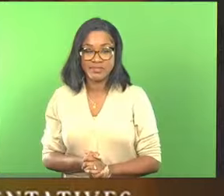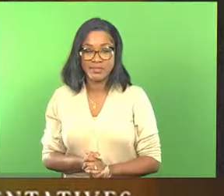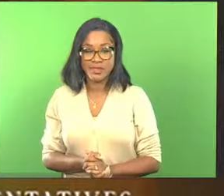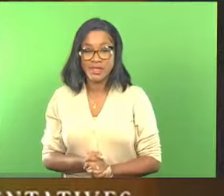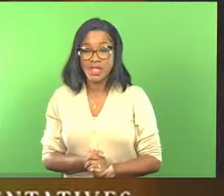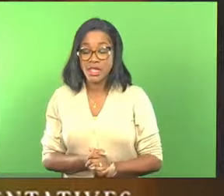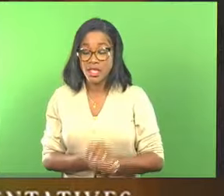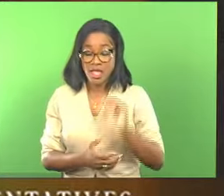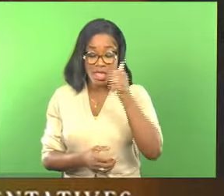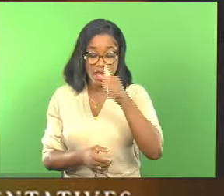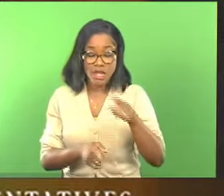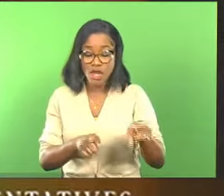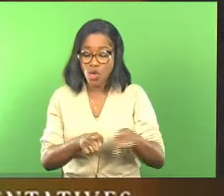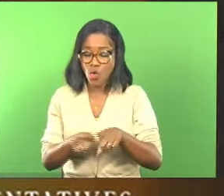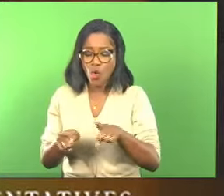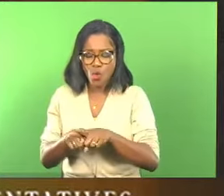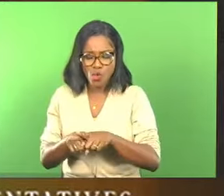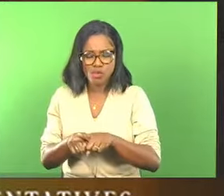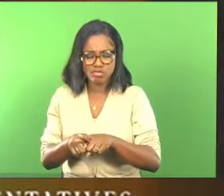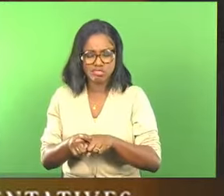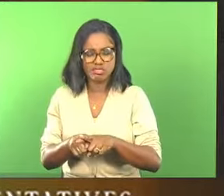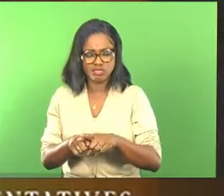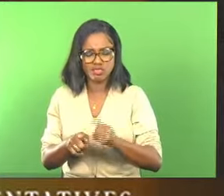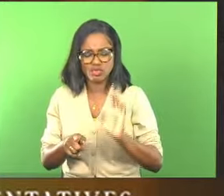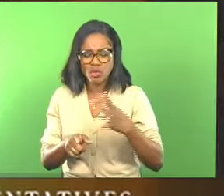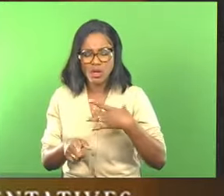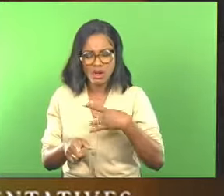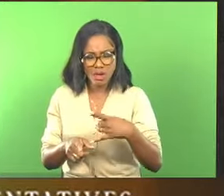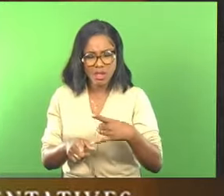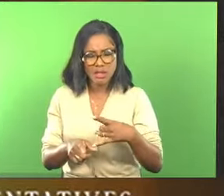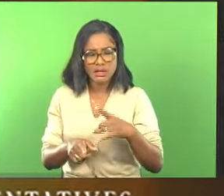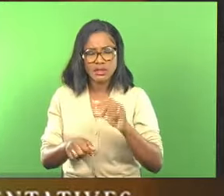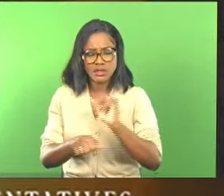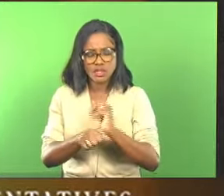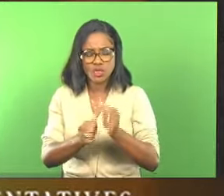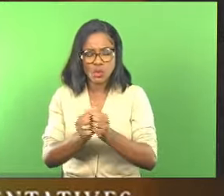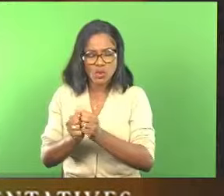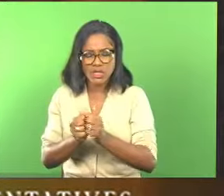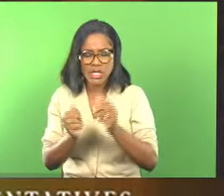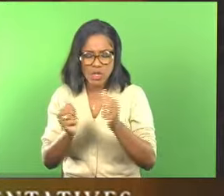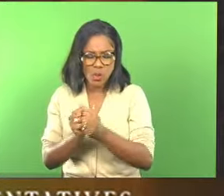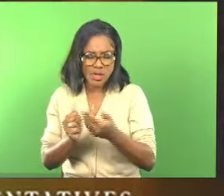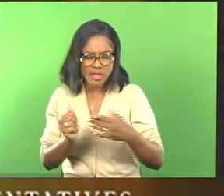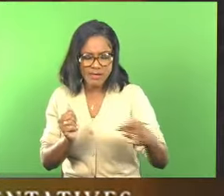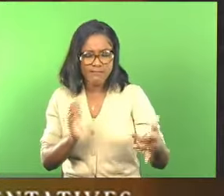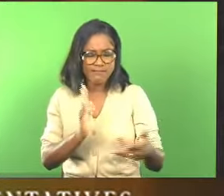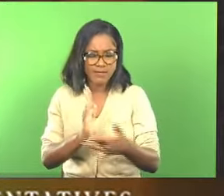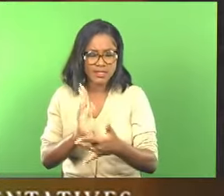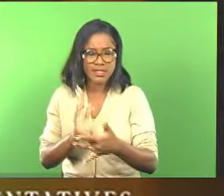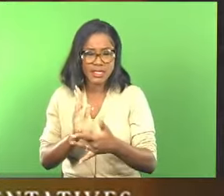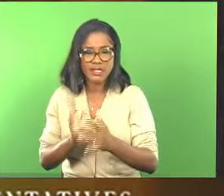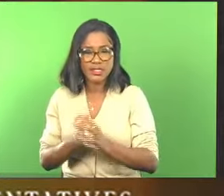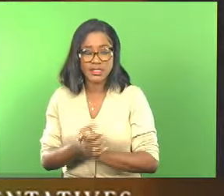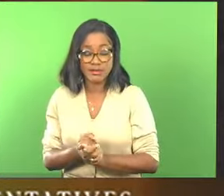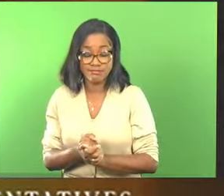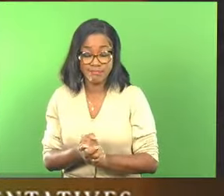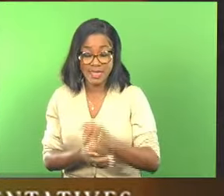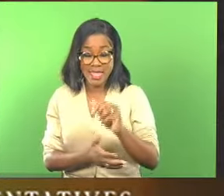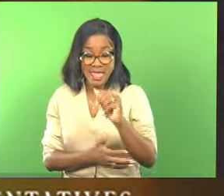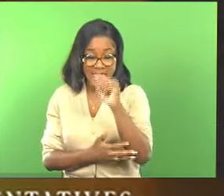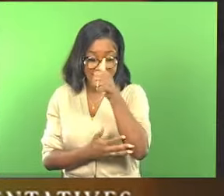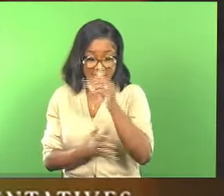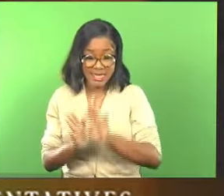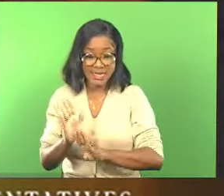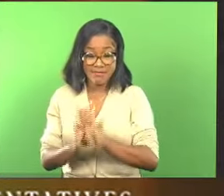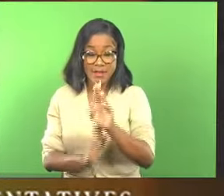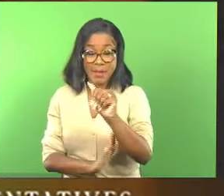on other digital innovations. As India develops AI tools